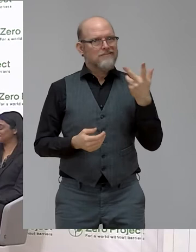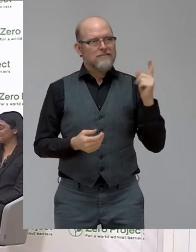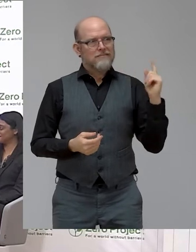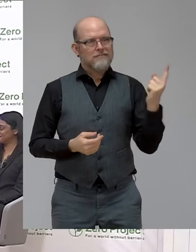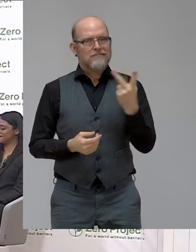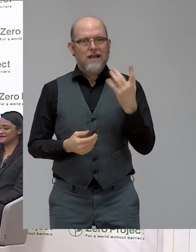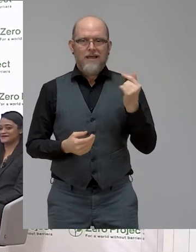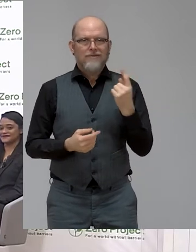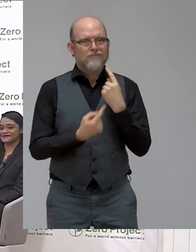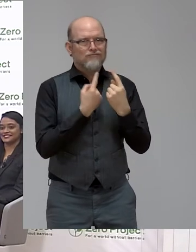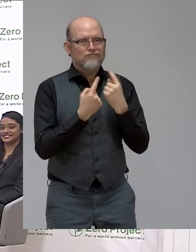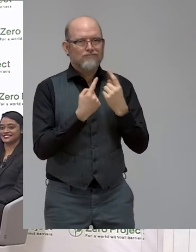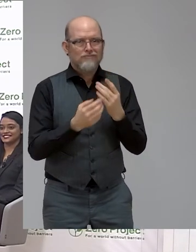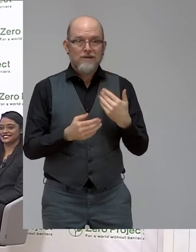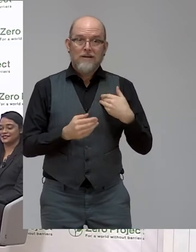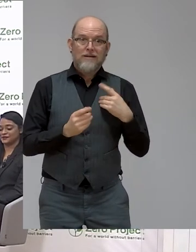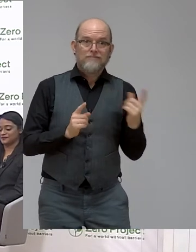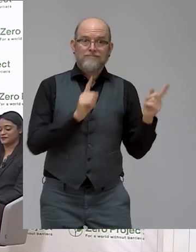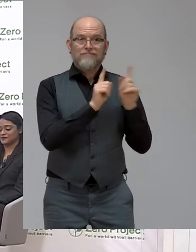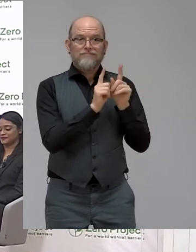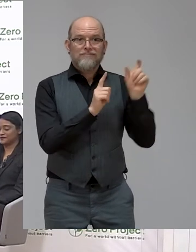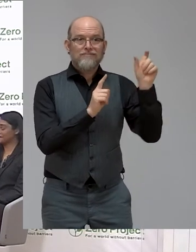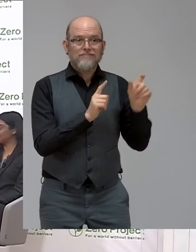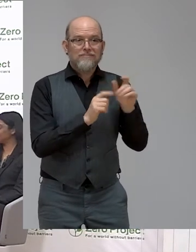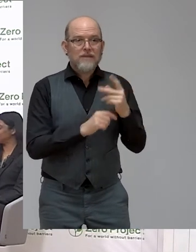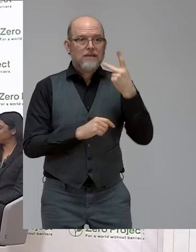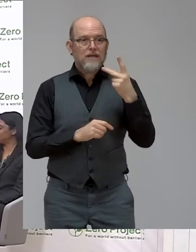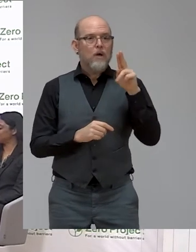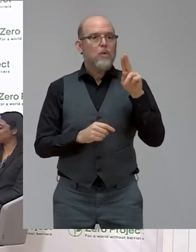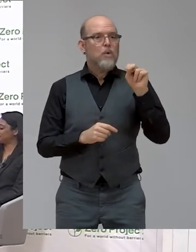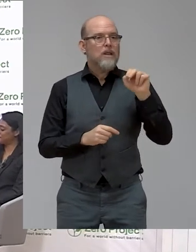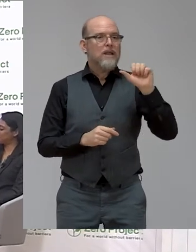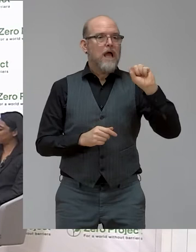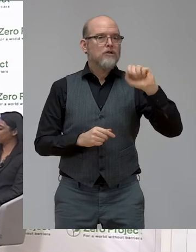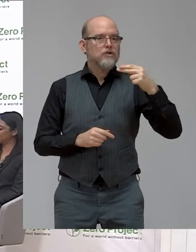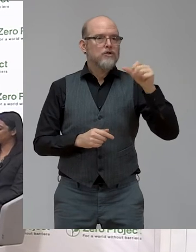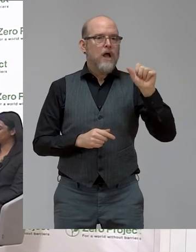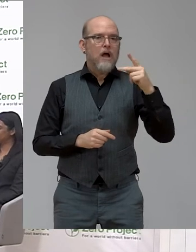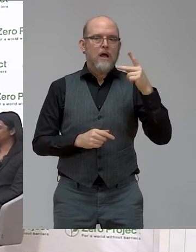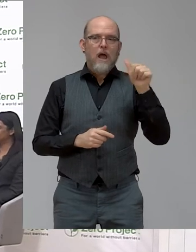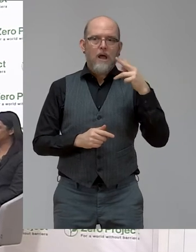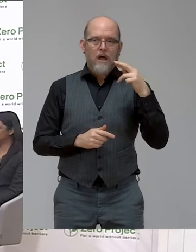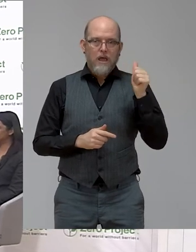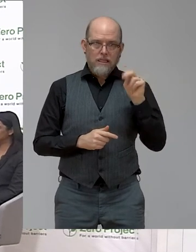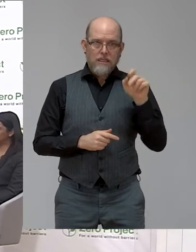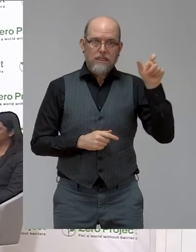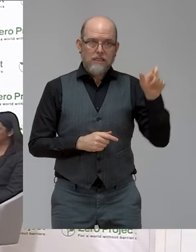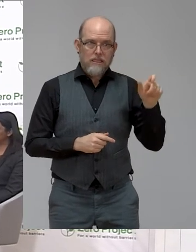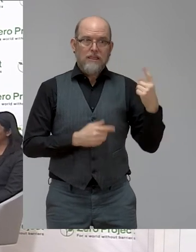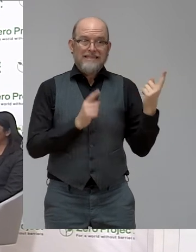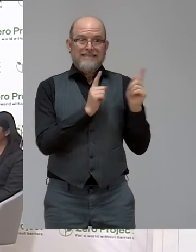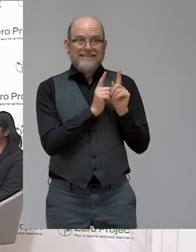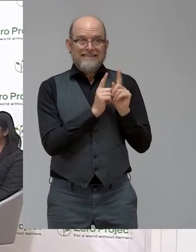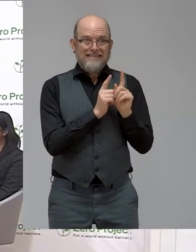dear colleague from Zero Project, Sumita Kunashakaran. Hello, Sumita. Hi, nice to be here. Nice to have you with us. And Stefan